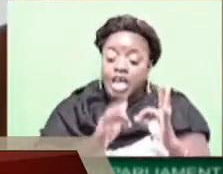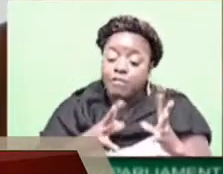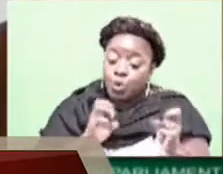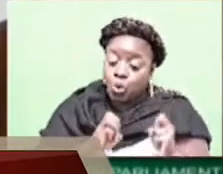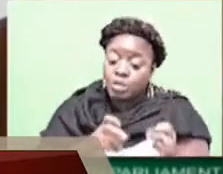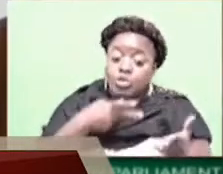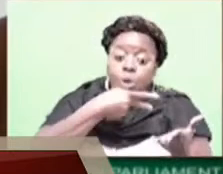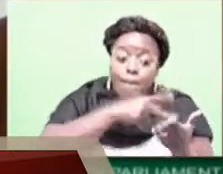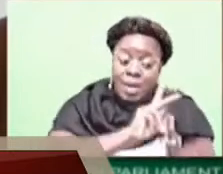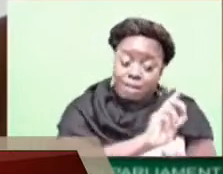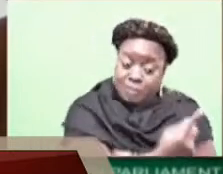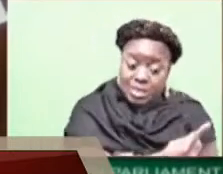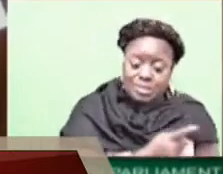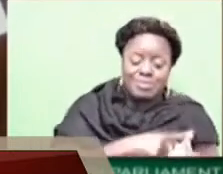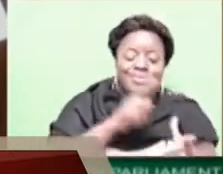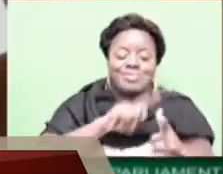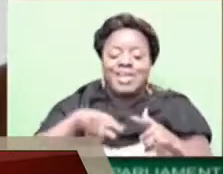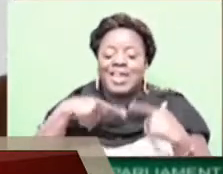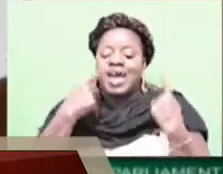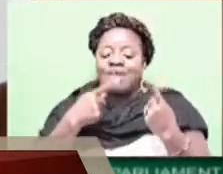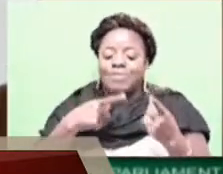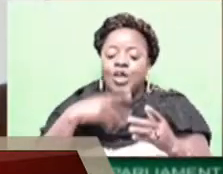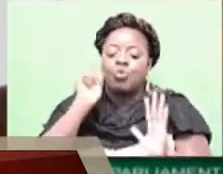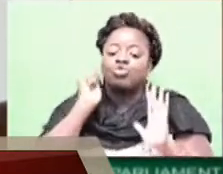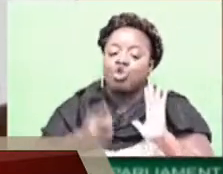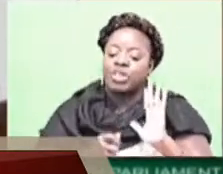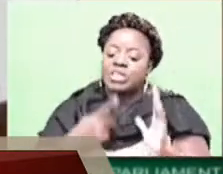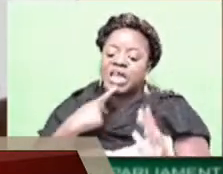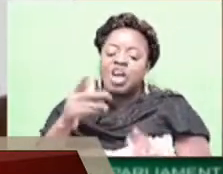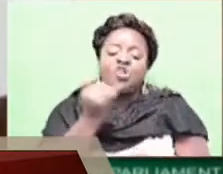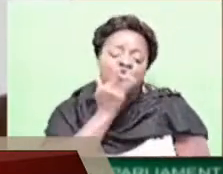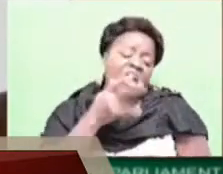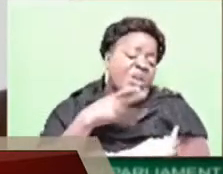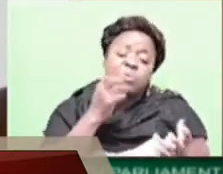notwithstanding payment, to be deemed to have preserved your right of